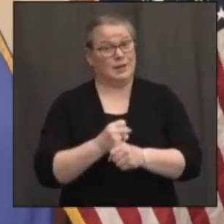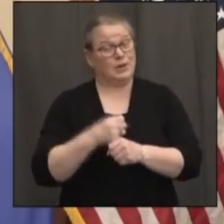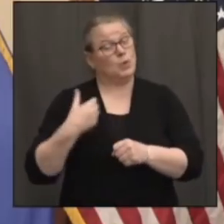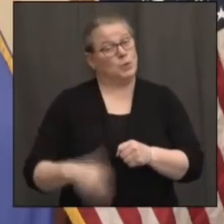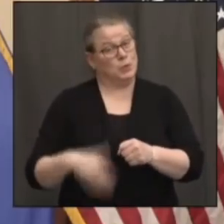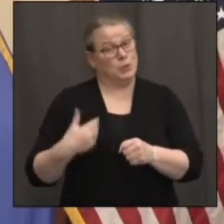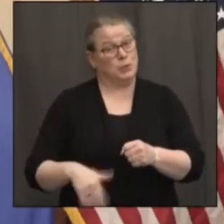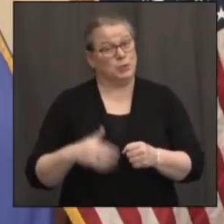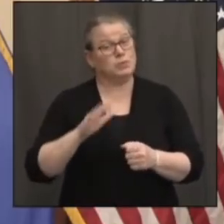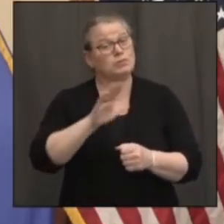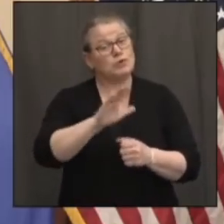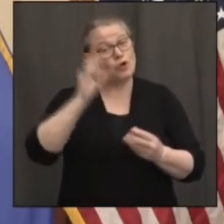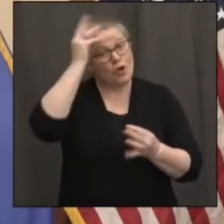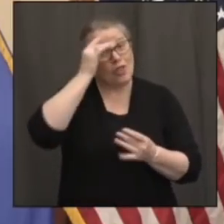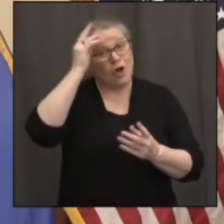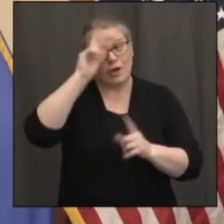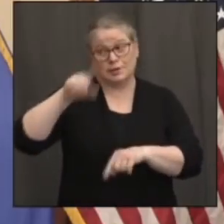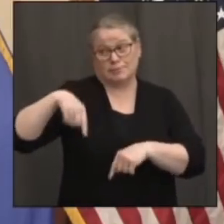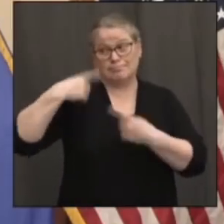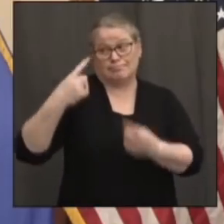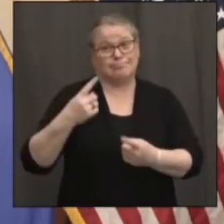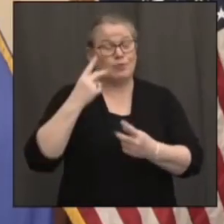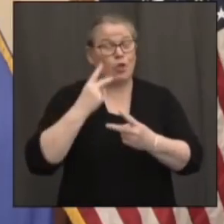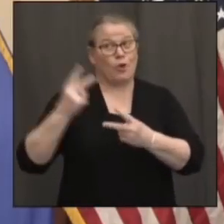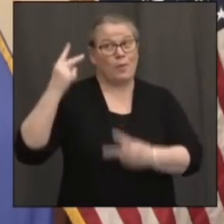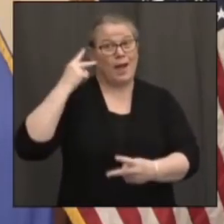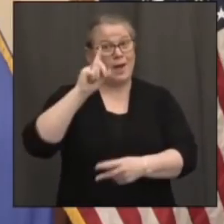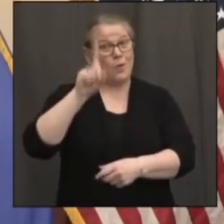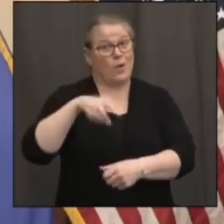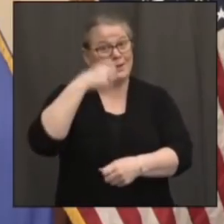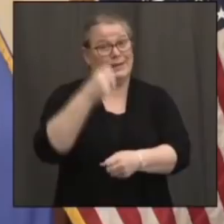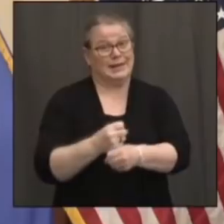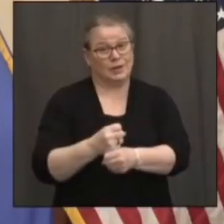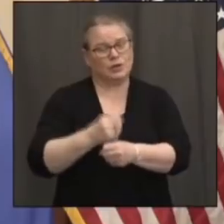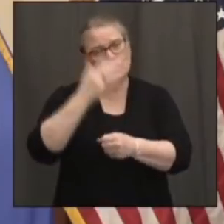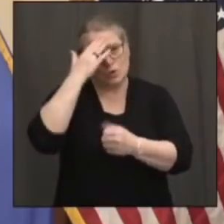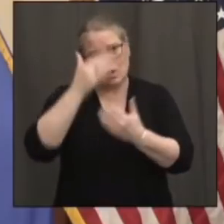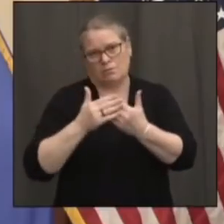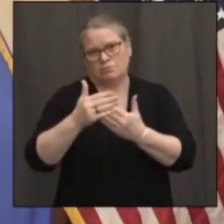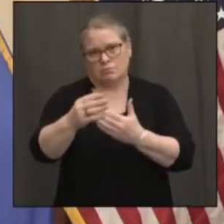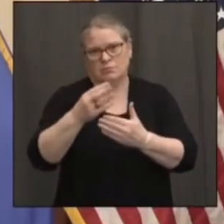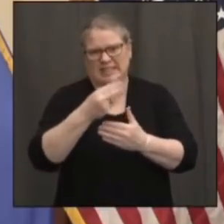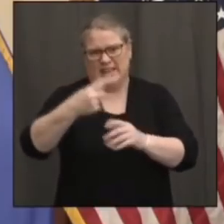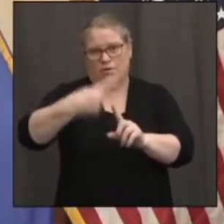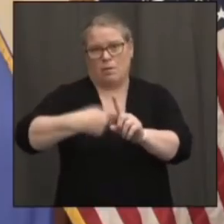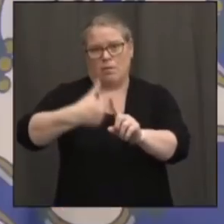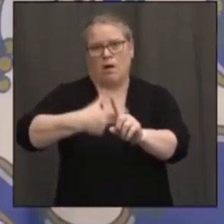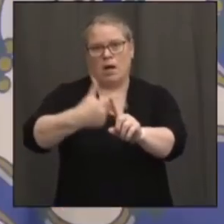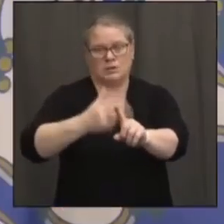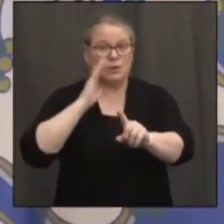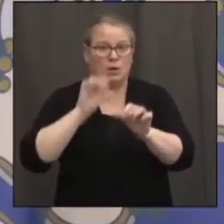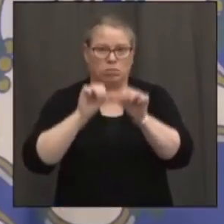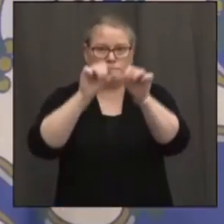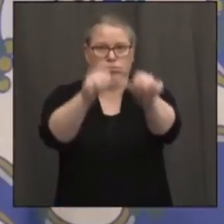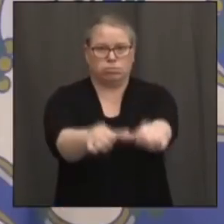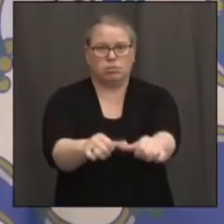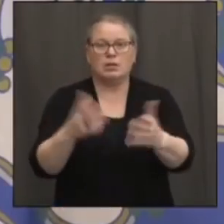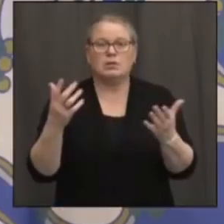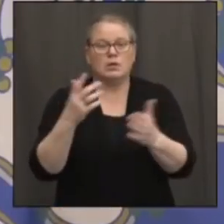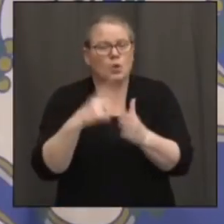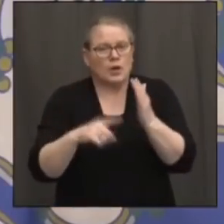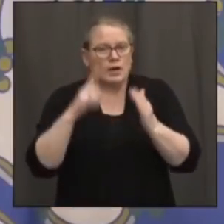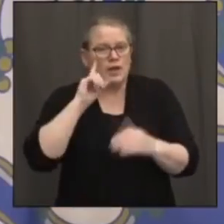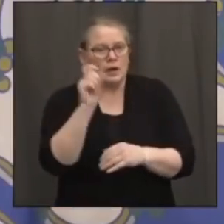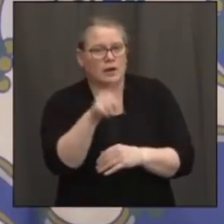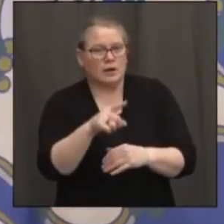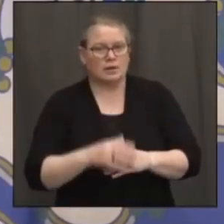pretty intense year, and it's going to go on for a few more months at least. Yeah, it was just about a year ago.